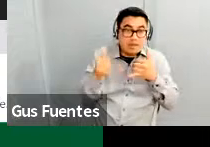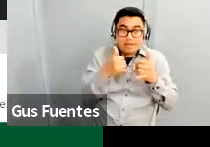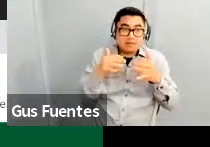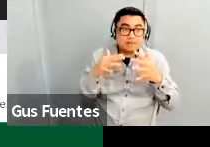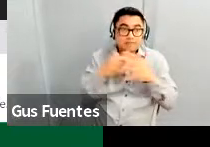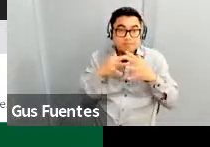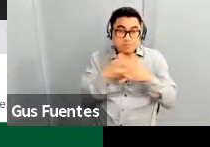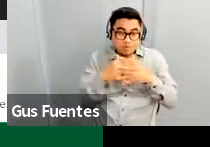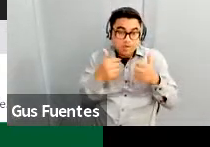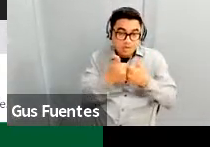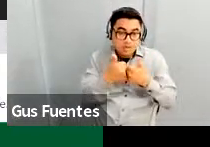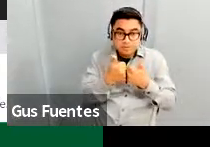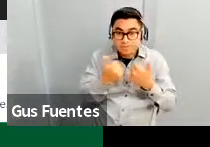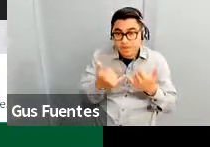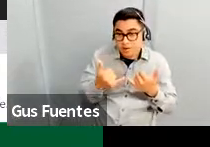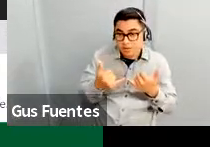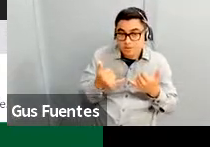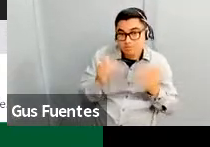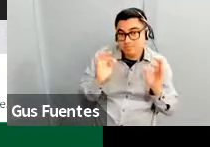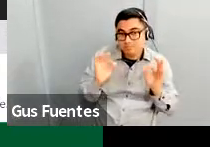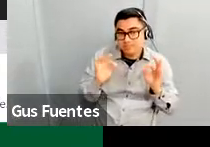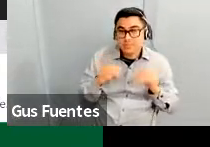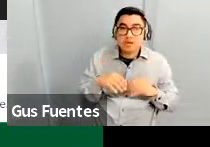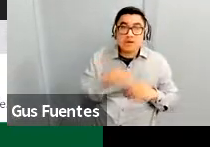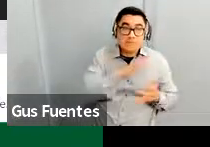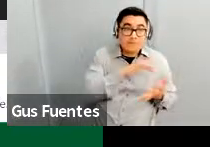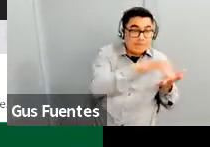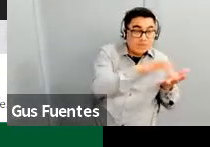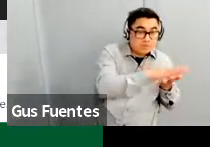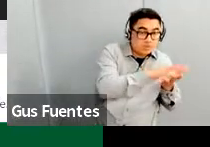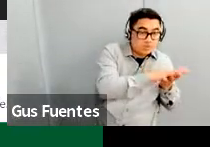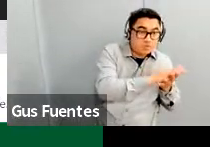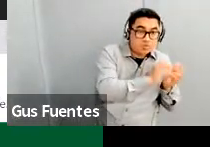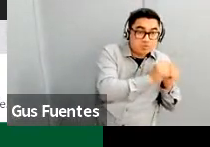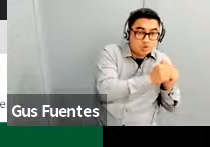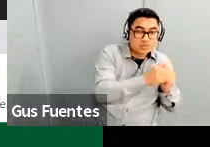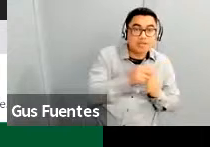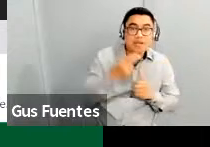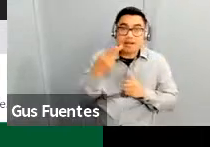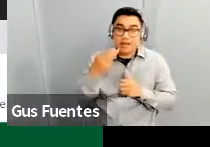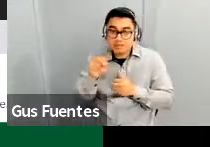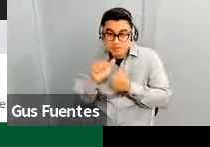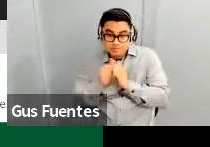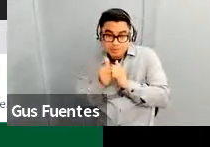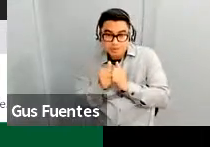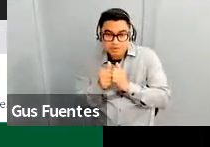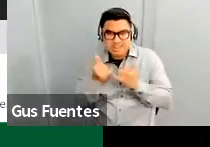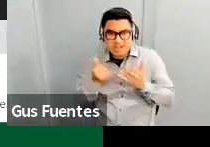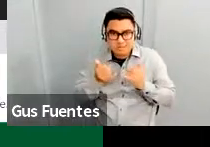great. We have middle school and high school sports running right now after school.